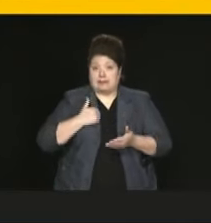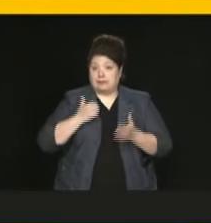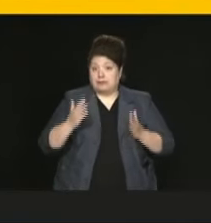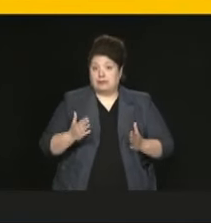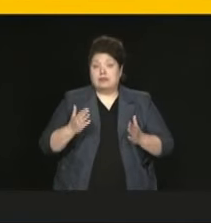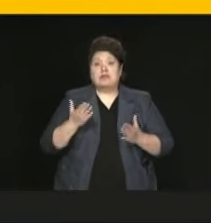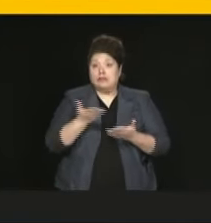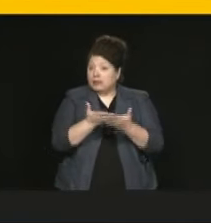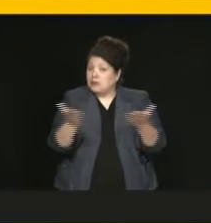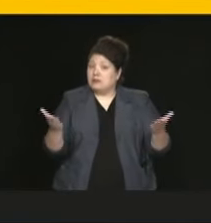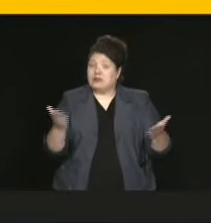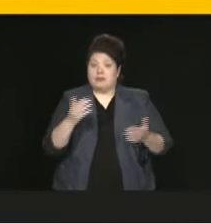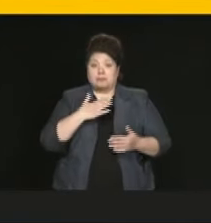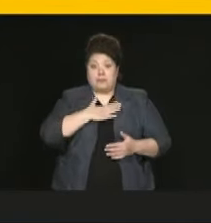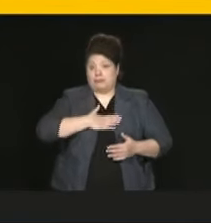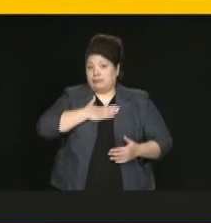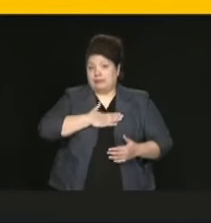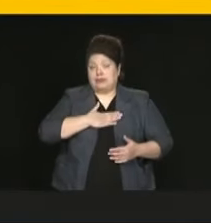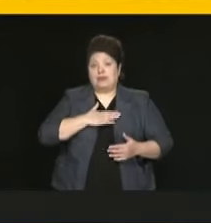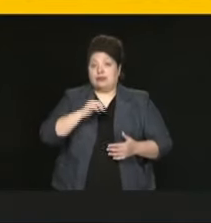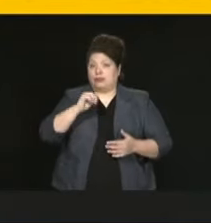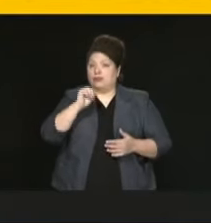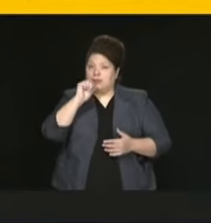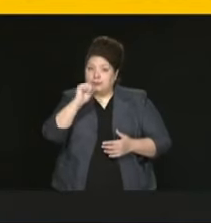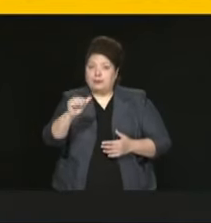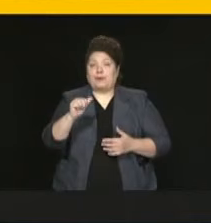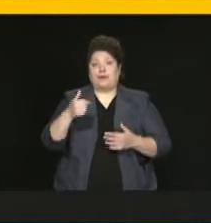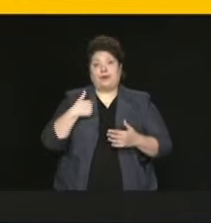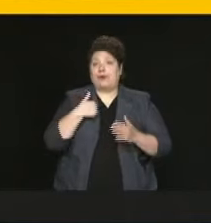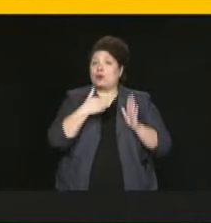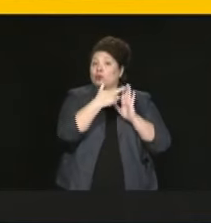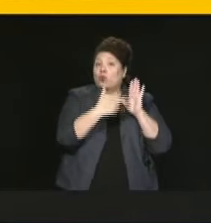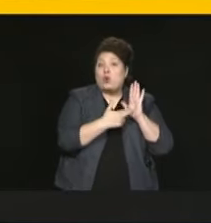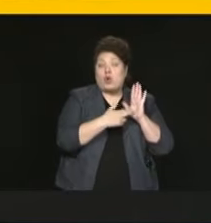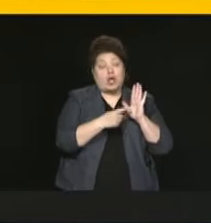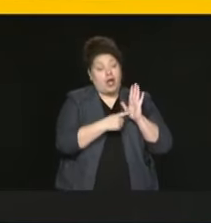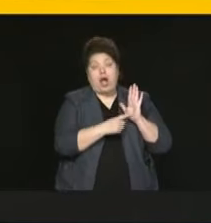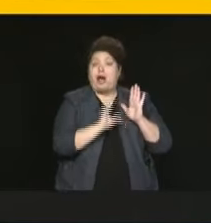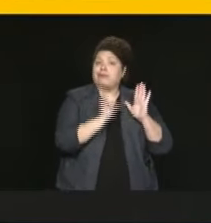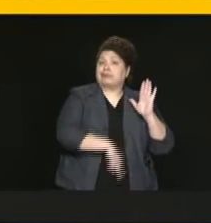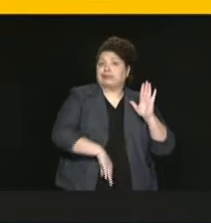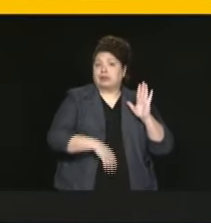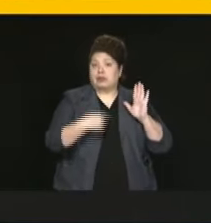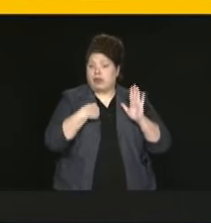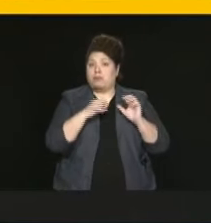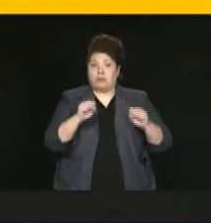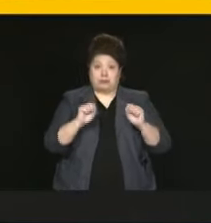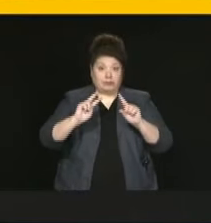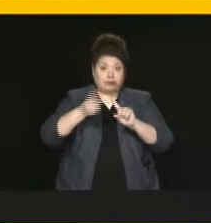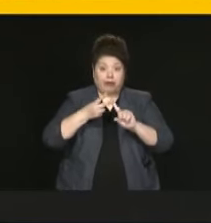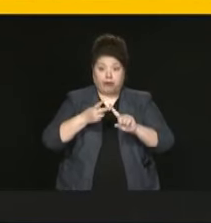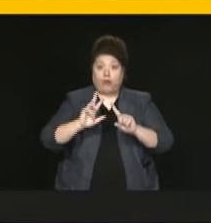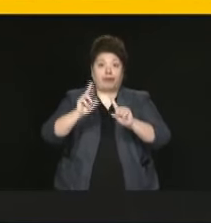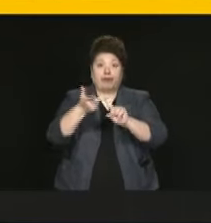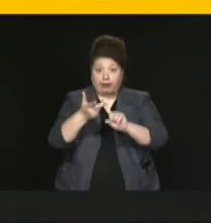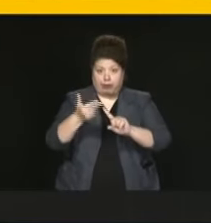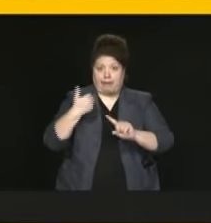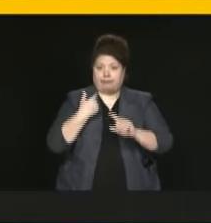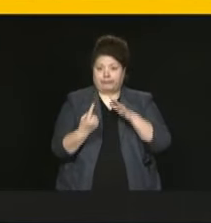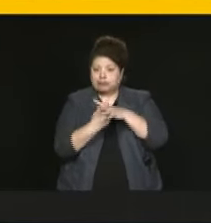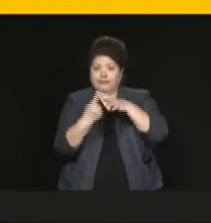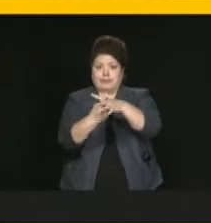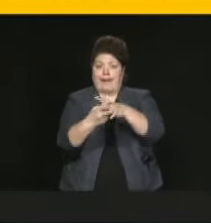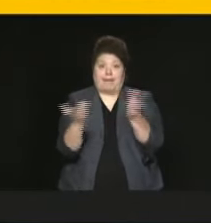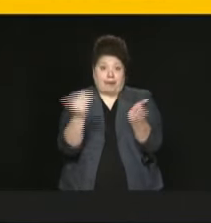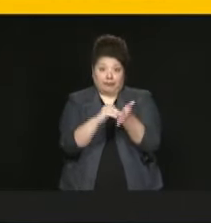struck with a second and third wave. Those are my comments. Look, I'm an MP from downtown Montreal,